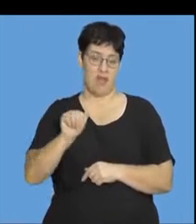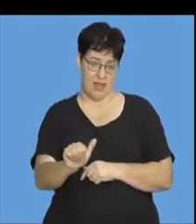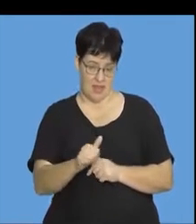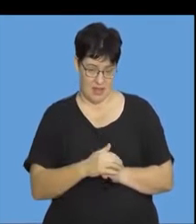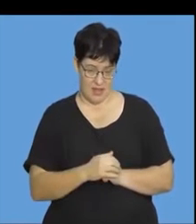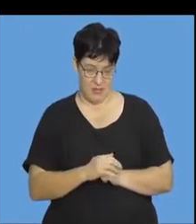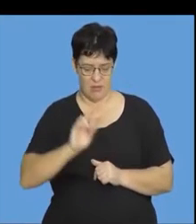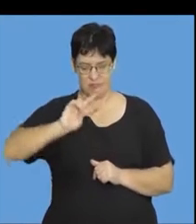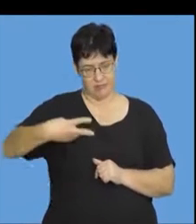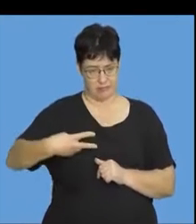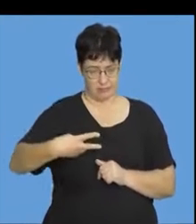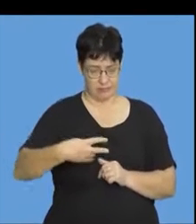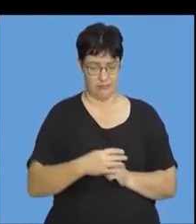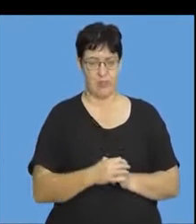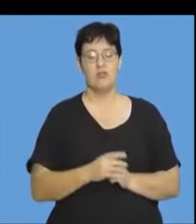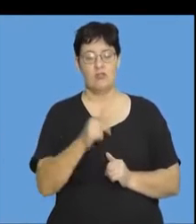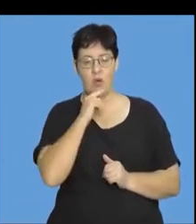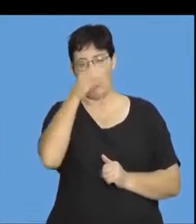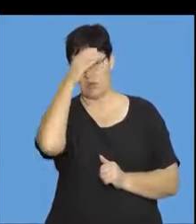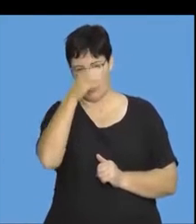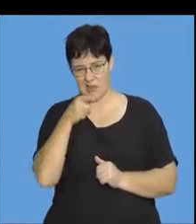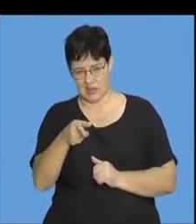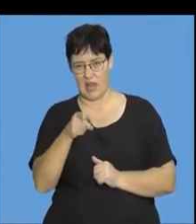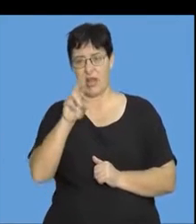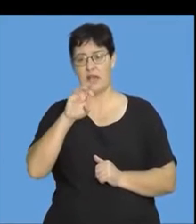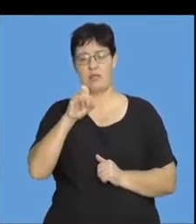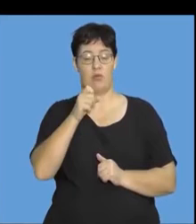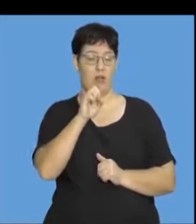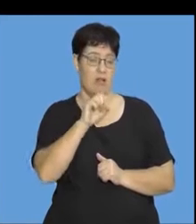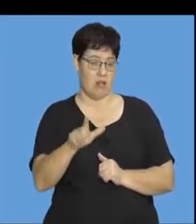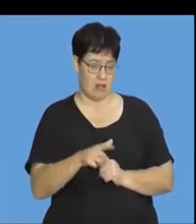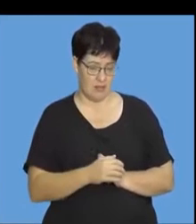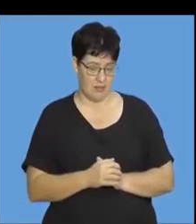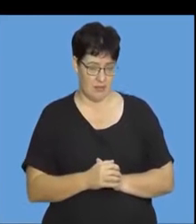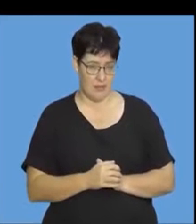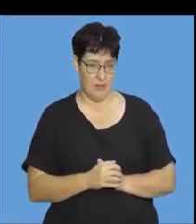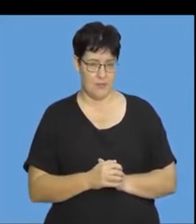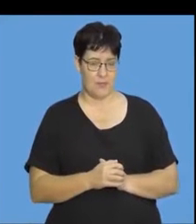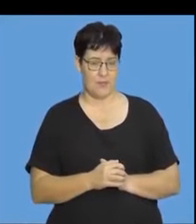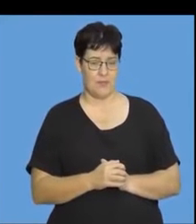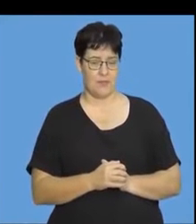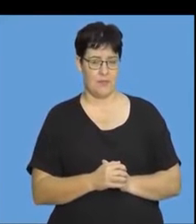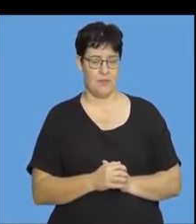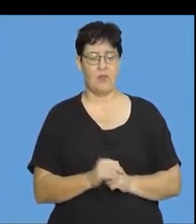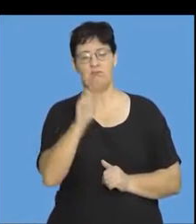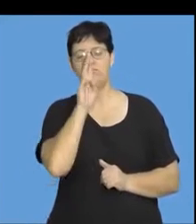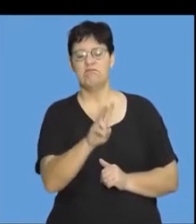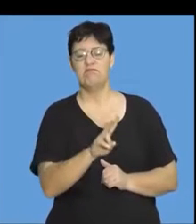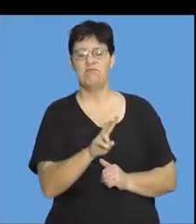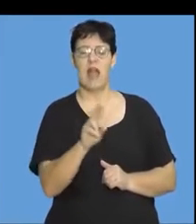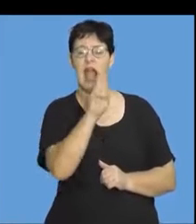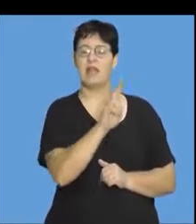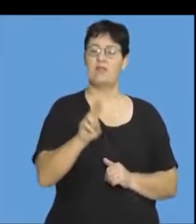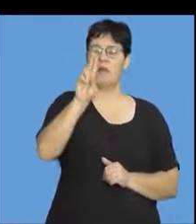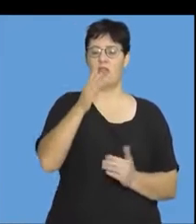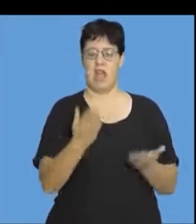A, right? So we're going to be talking about the concept of a reciprocal in this lesson. Now, when you talk about an